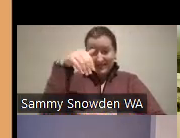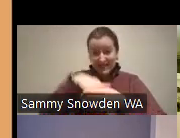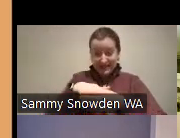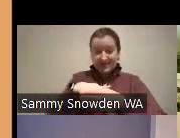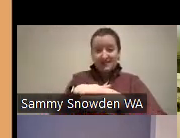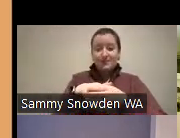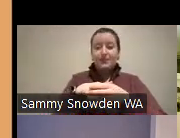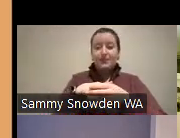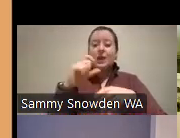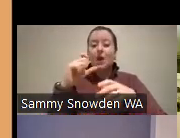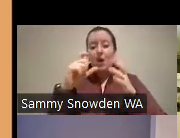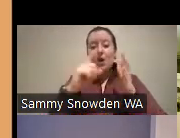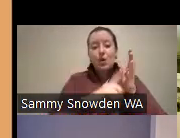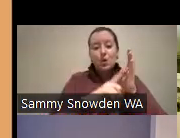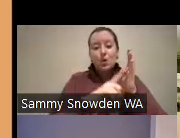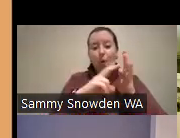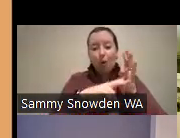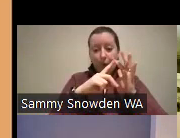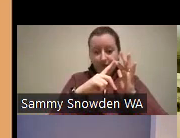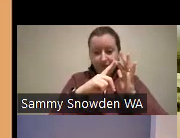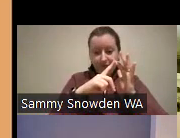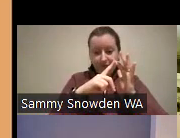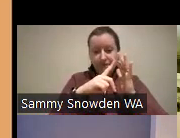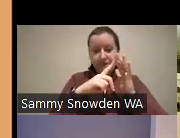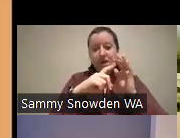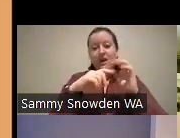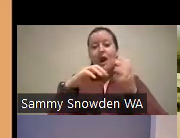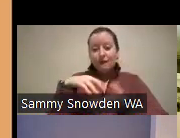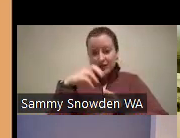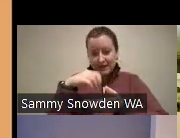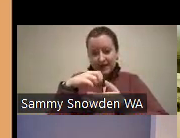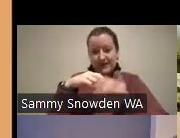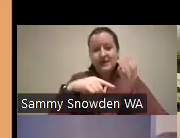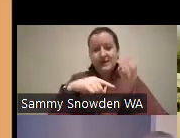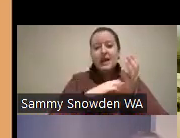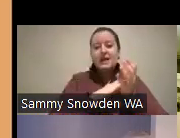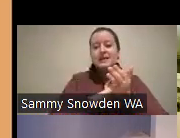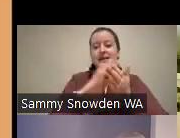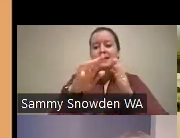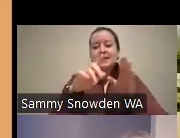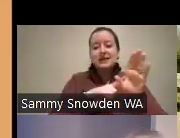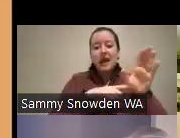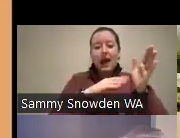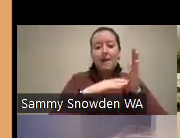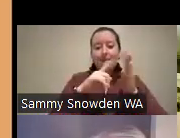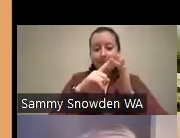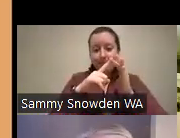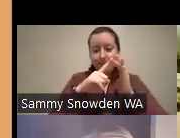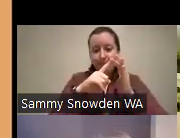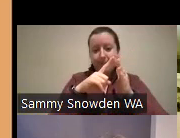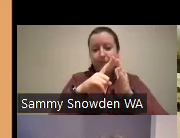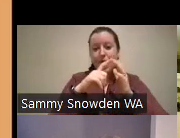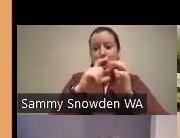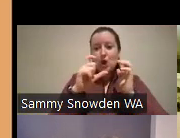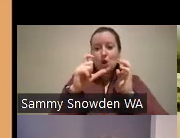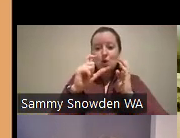oil, cumin, wild orange, which is an amazing antioxidant oil, peppermint and